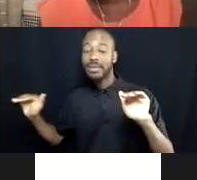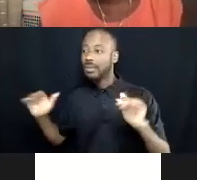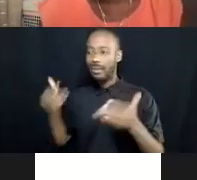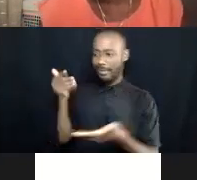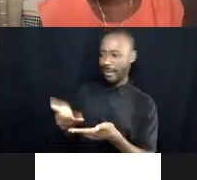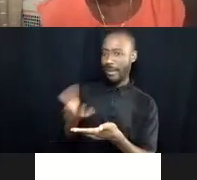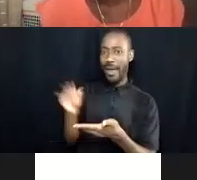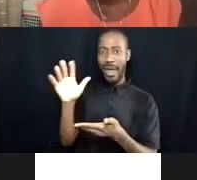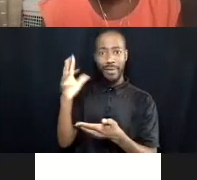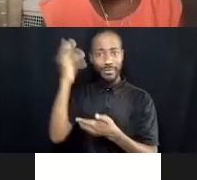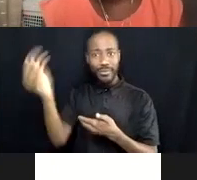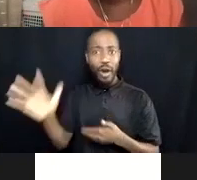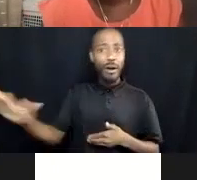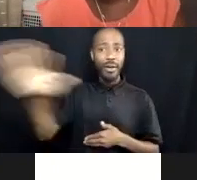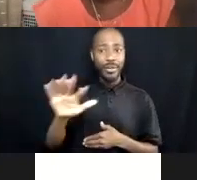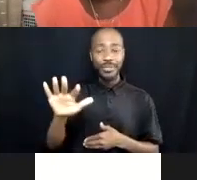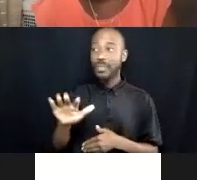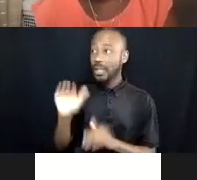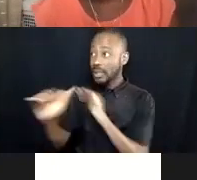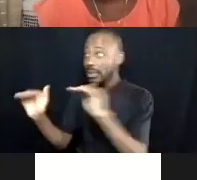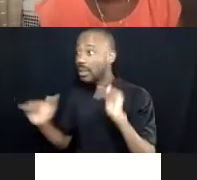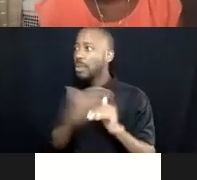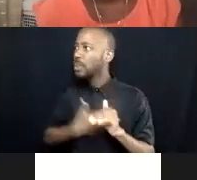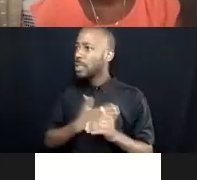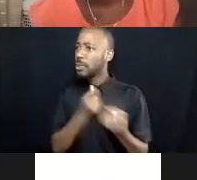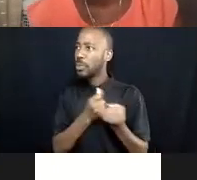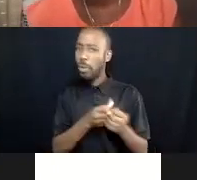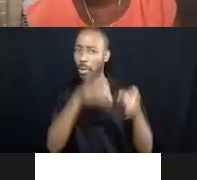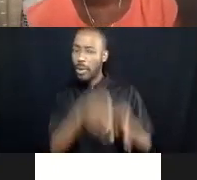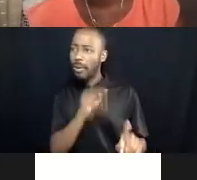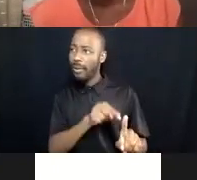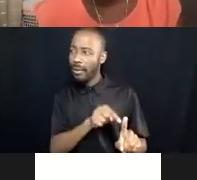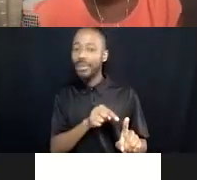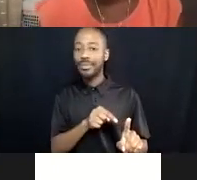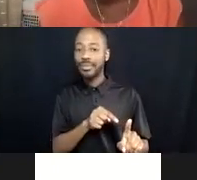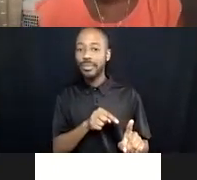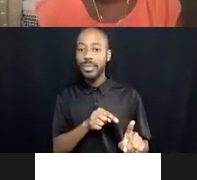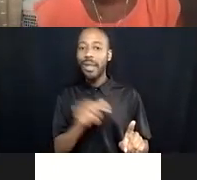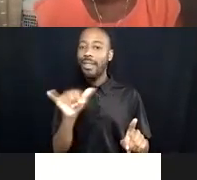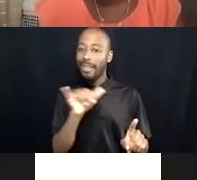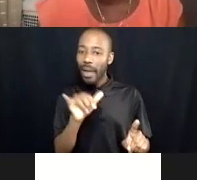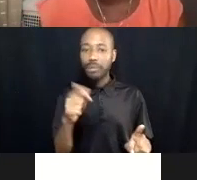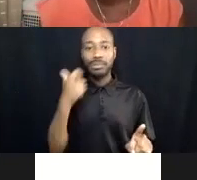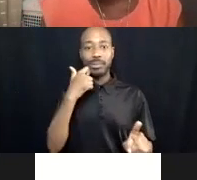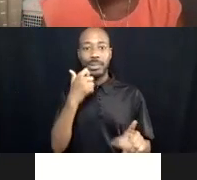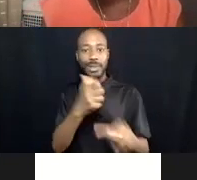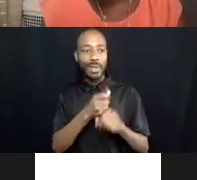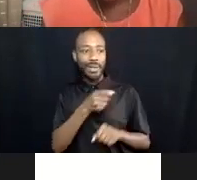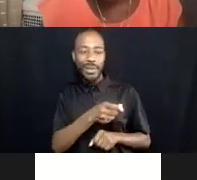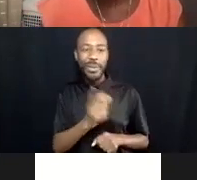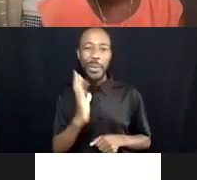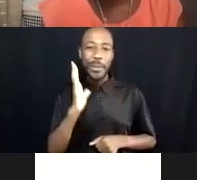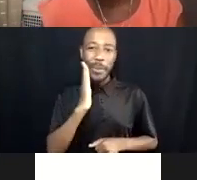people to support the person who's being released with, like, I think we got someone like a bedroom set recently, but sometimes folks